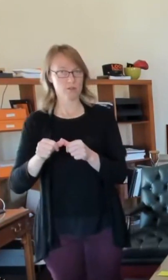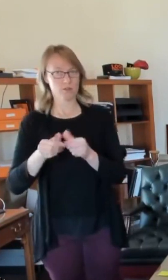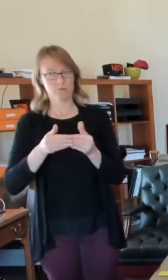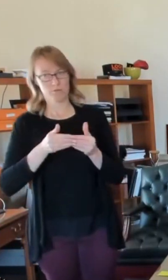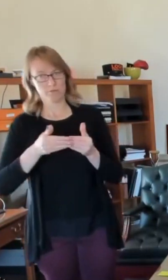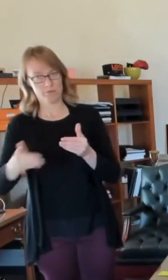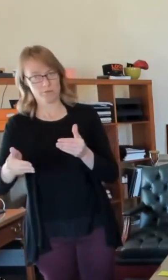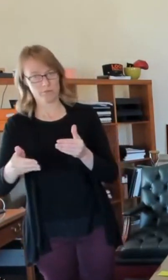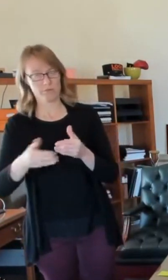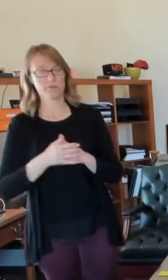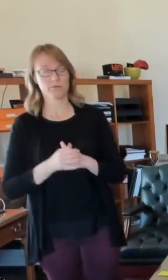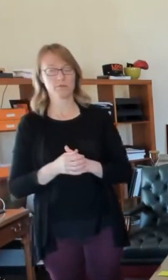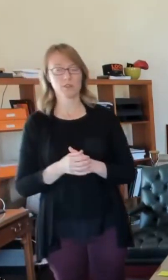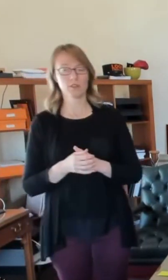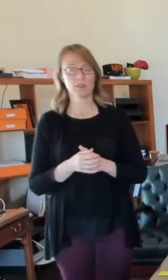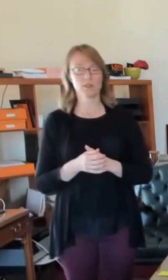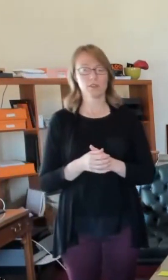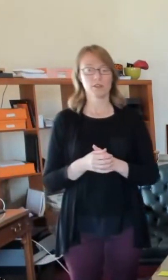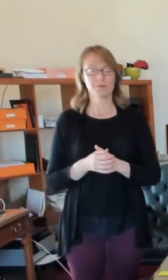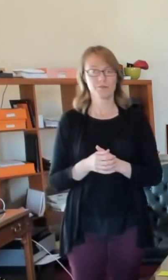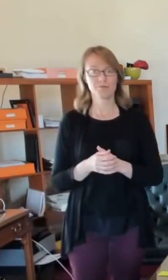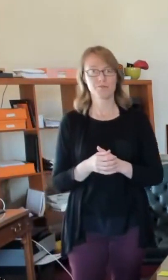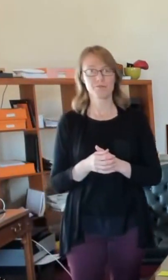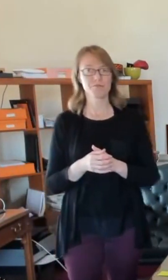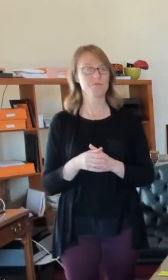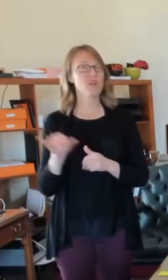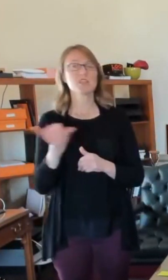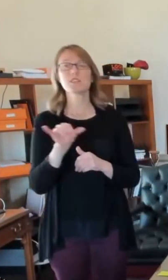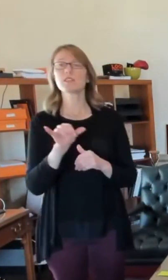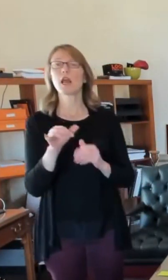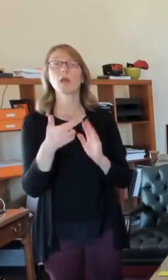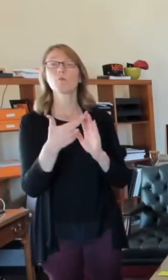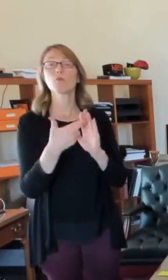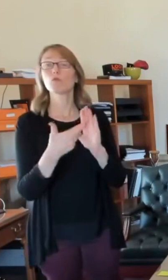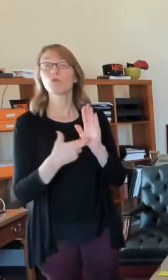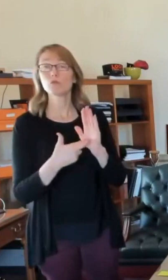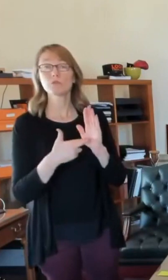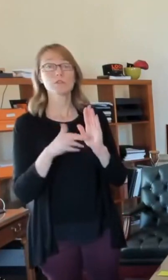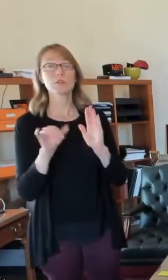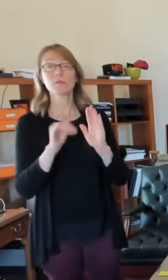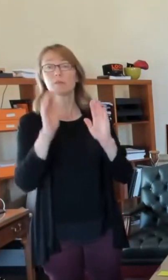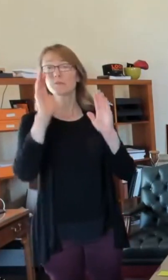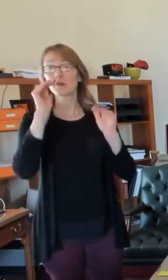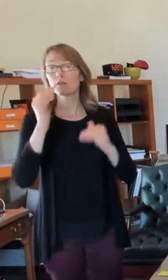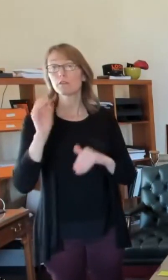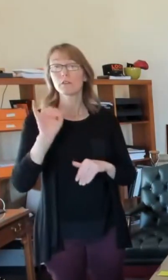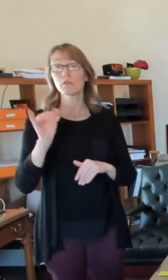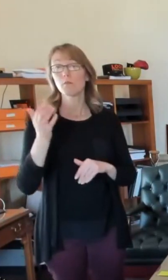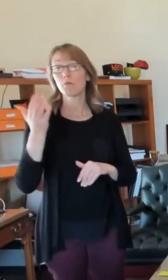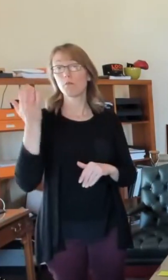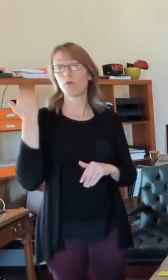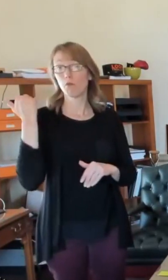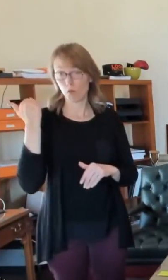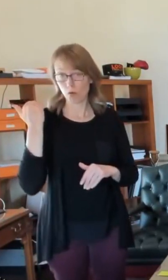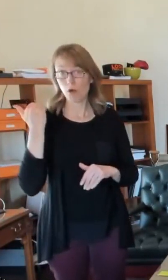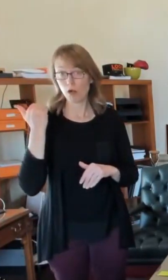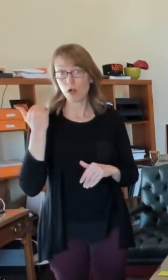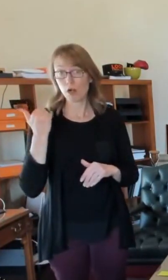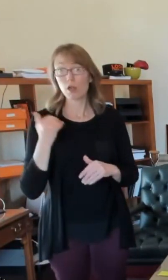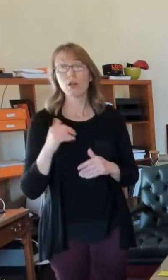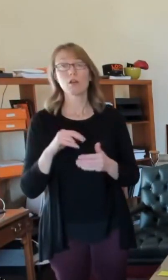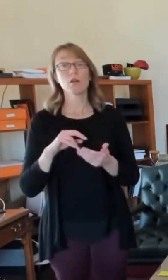the eviction moratorium. It's the same conditions as the last one, which